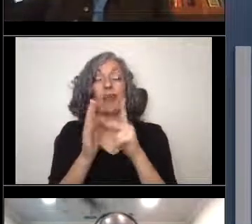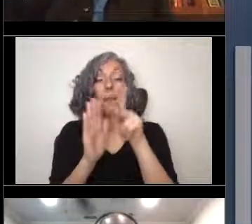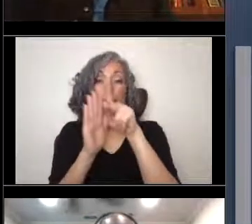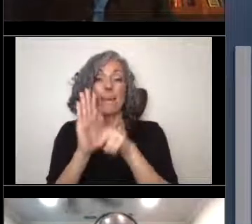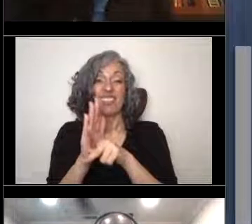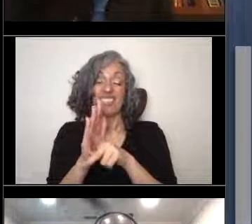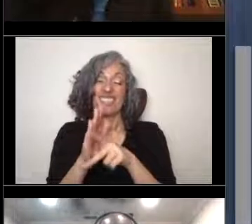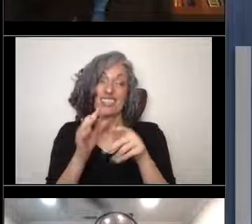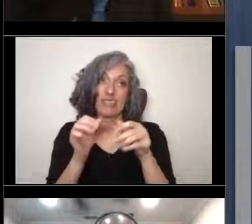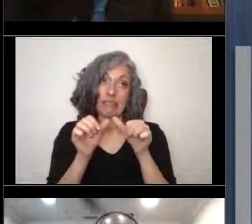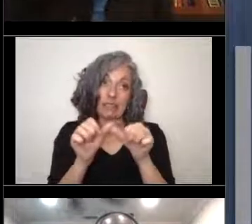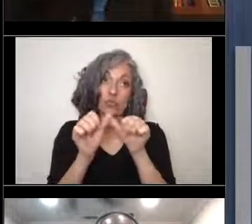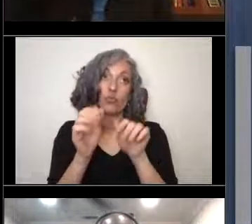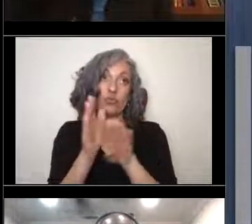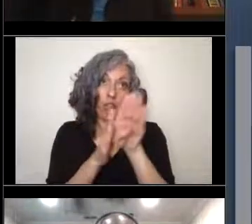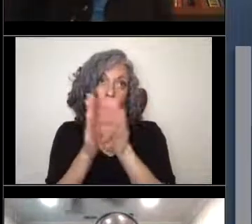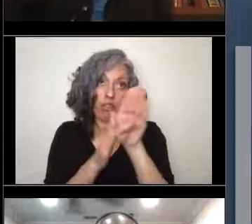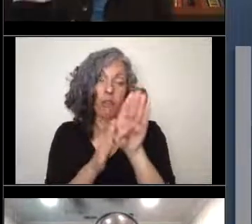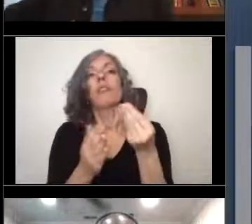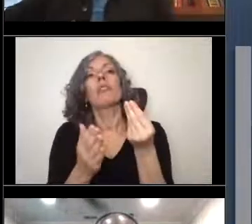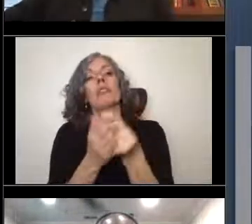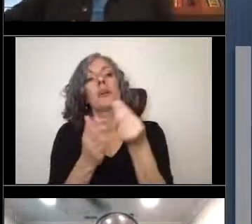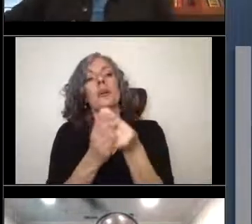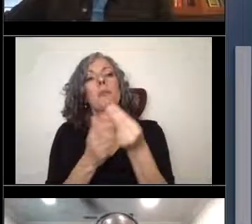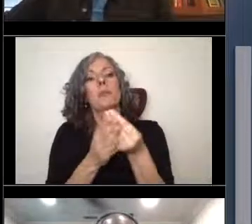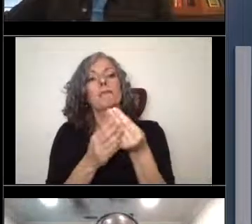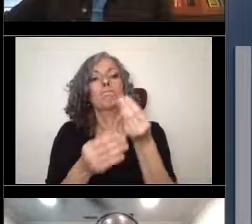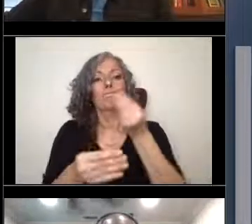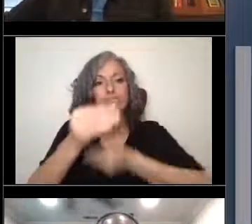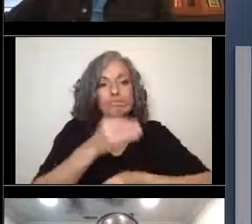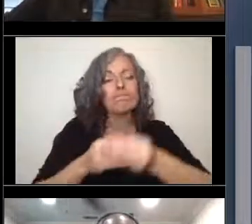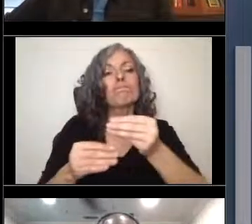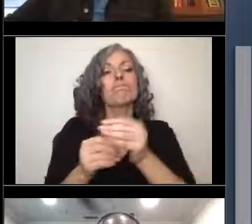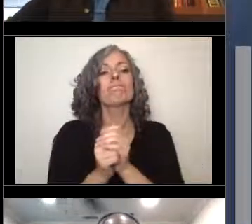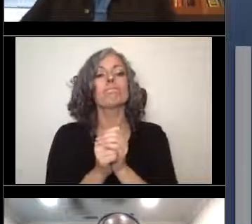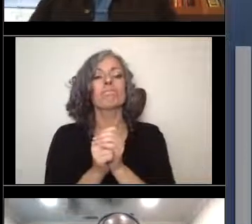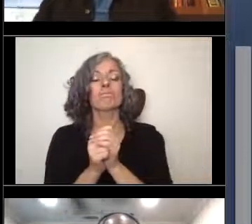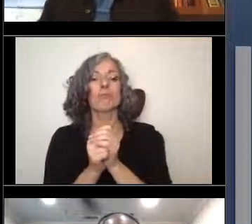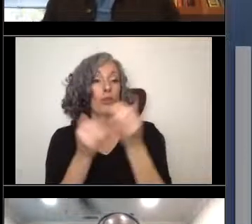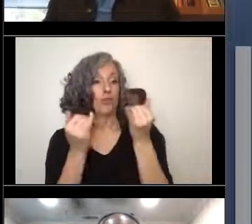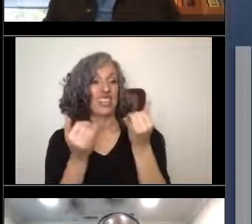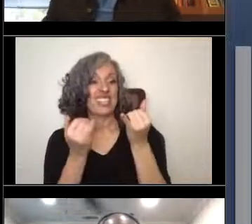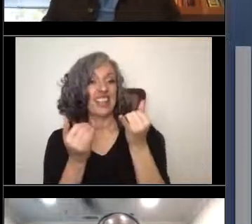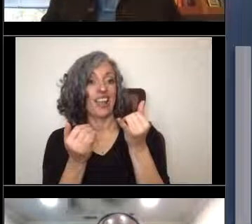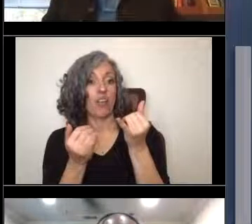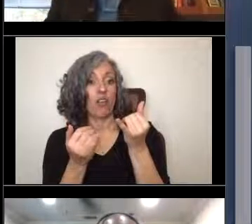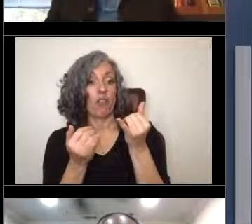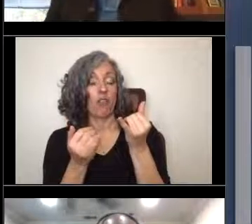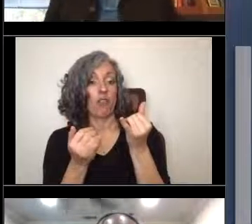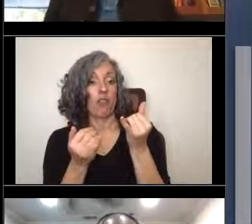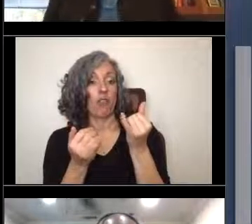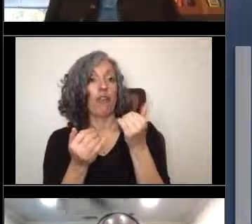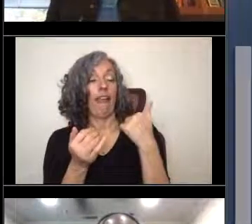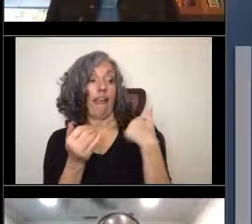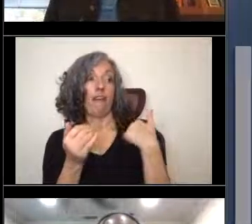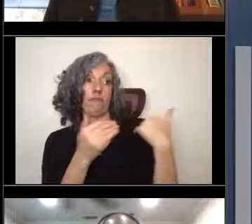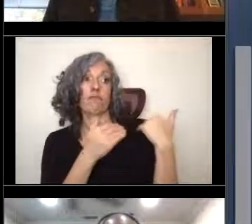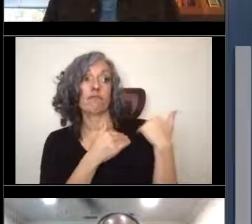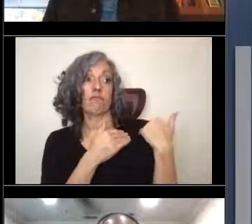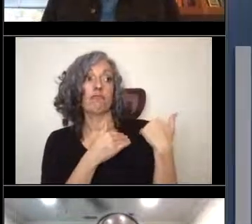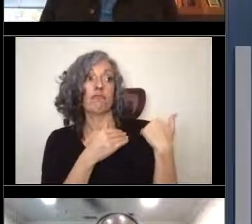money to kind of entertain some of this. There's right now we're authorized to provide some grant